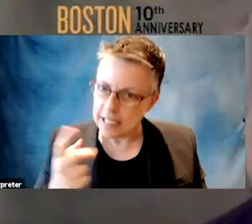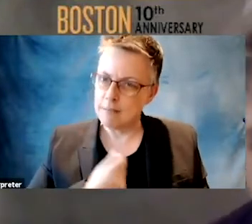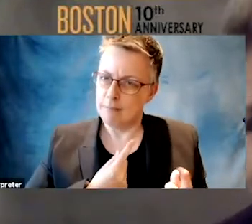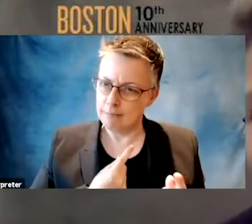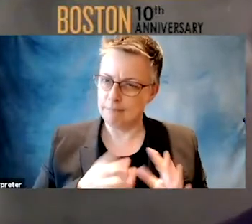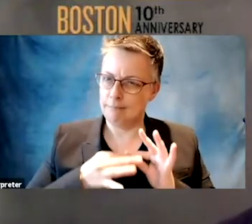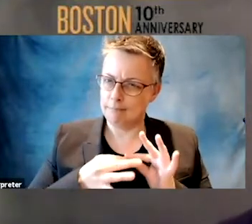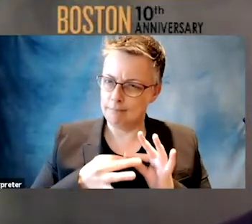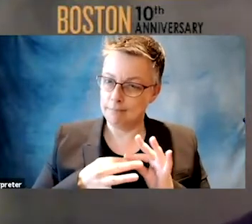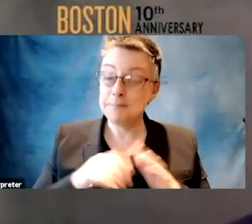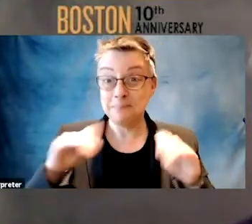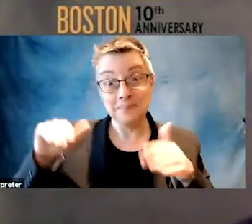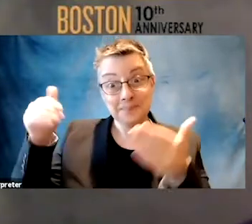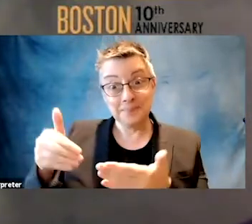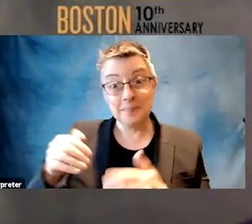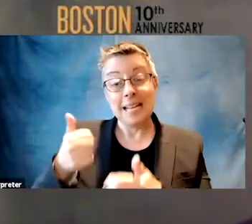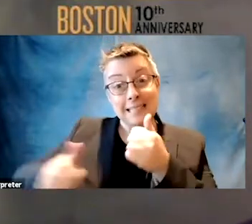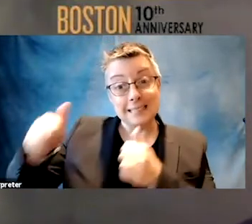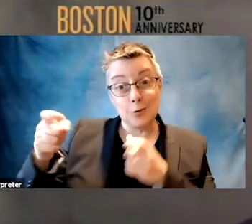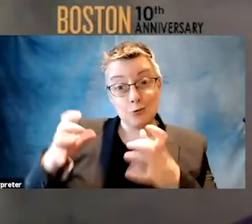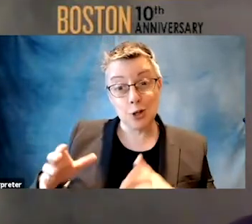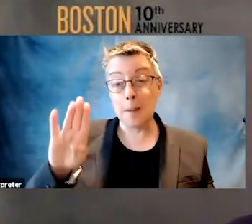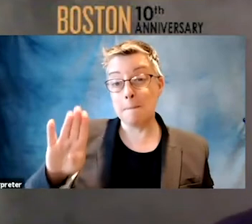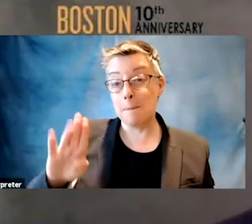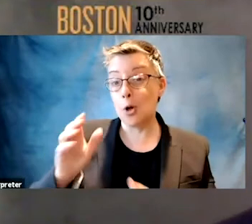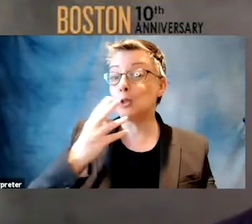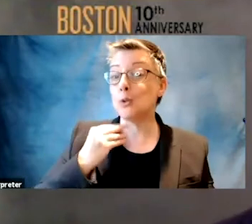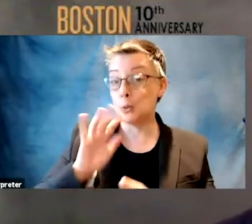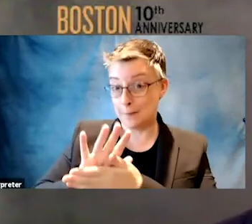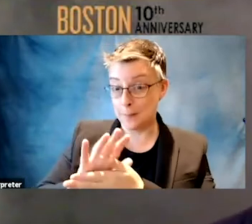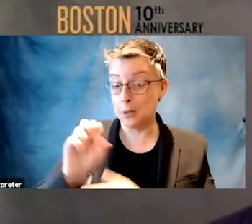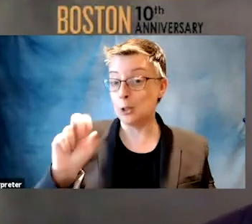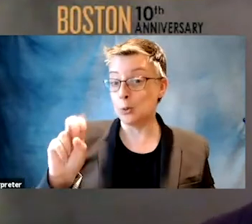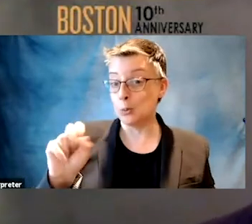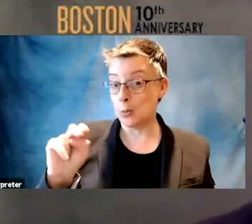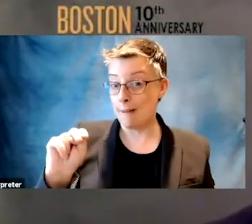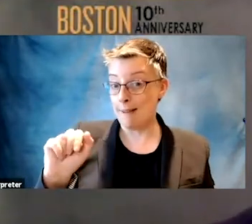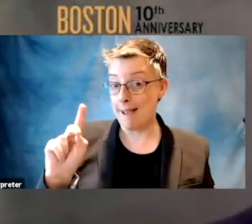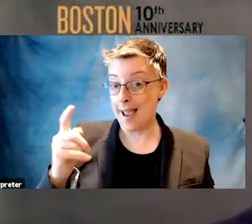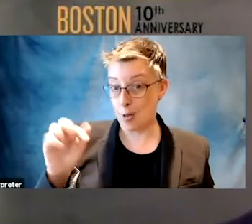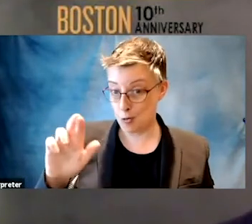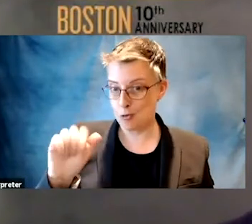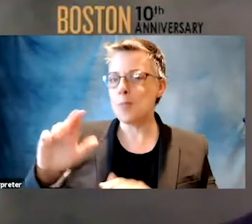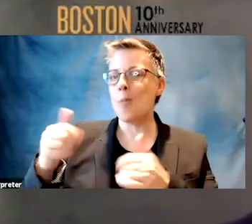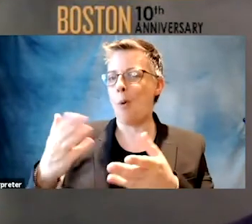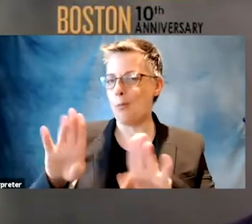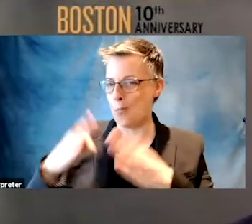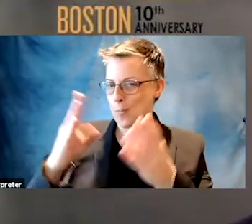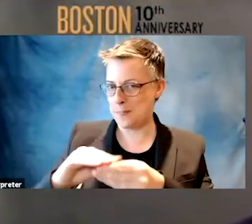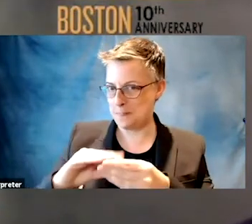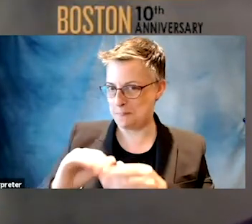to introduce the executive director of Boston Jewish Film, Susan Adler, to offer her opening remarks.